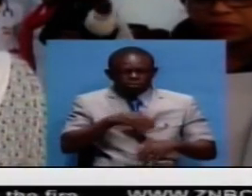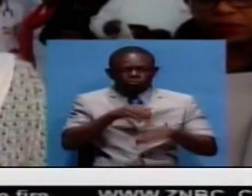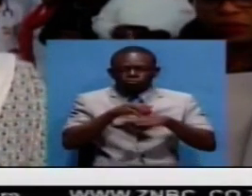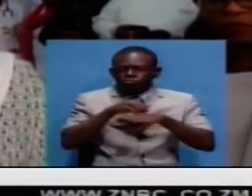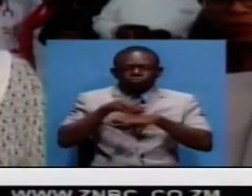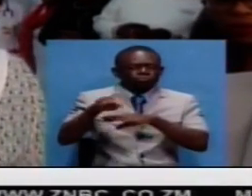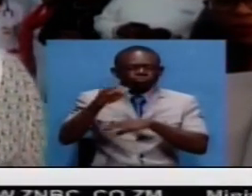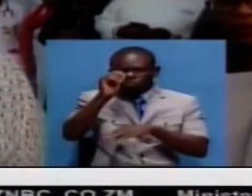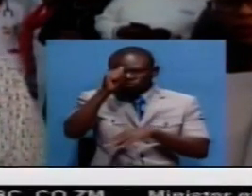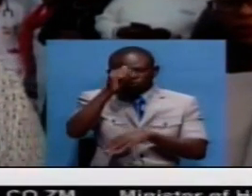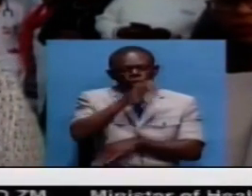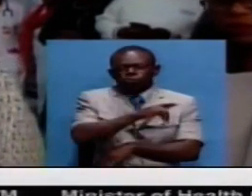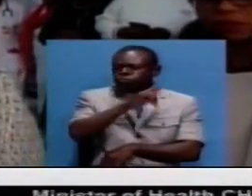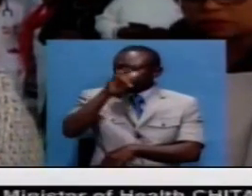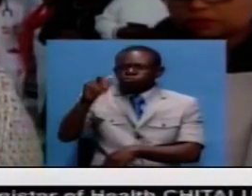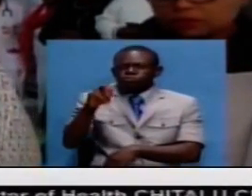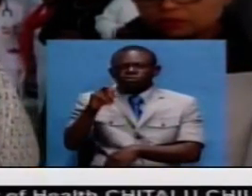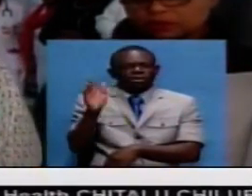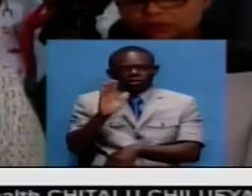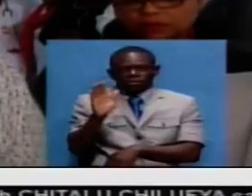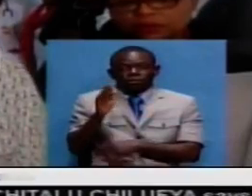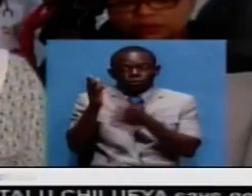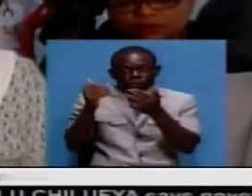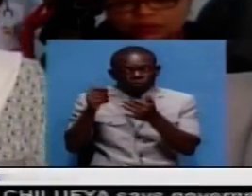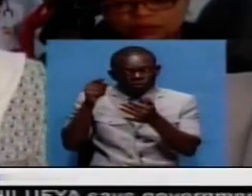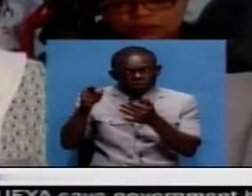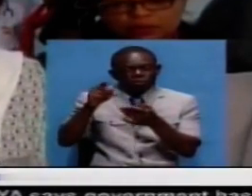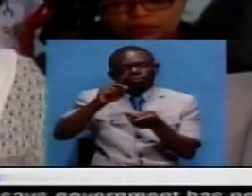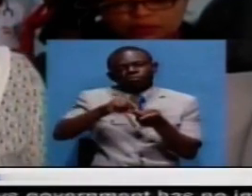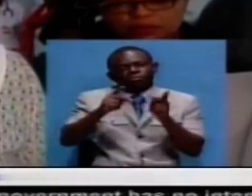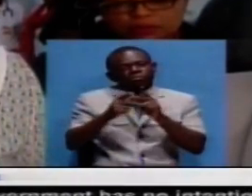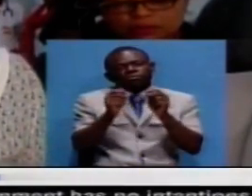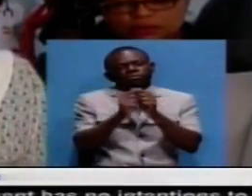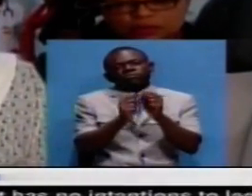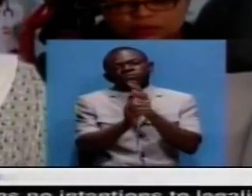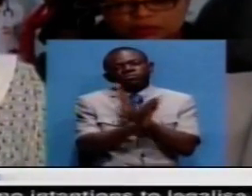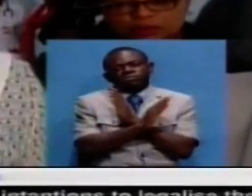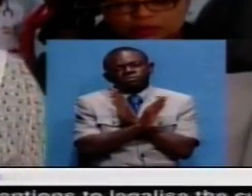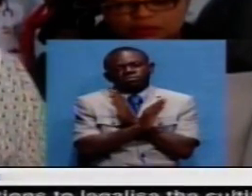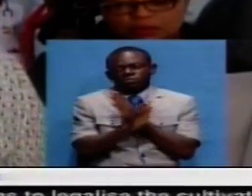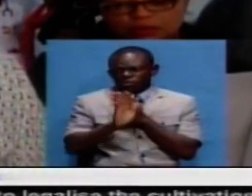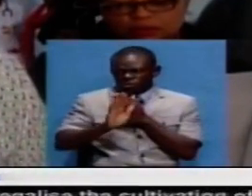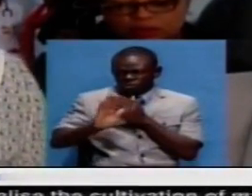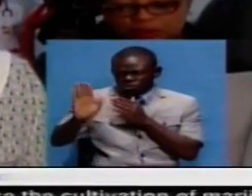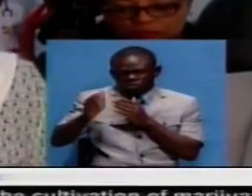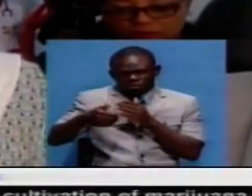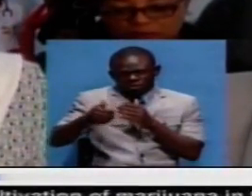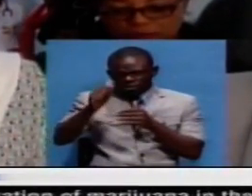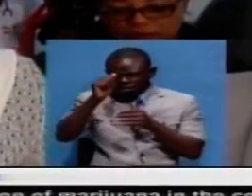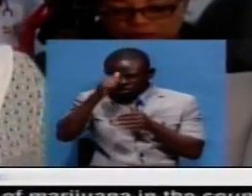with Zambia in terms of establishment of Yashoda group of hospitals here in the country. But before they